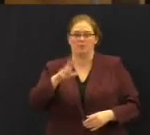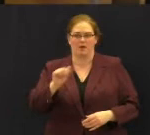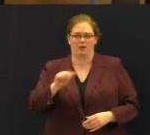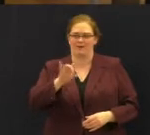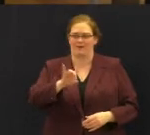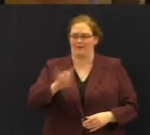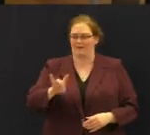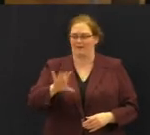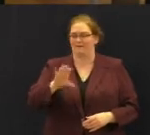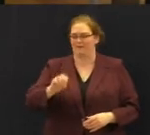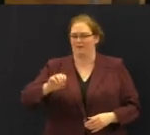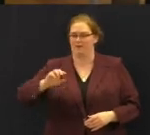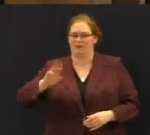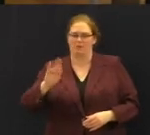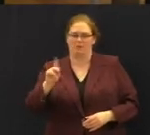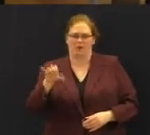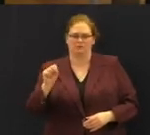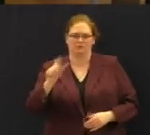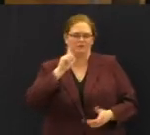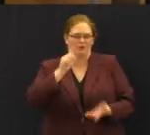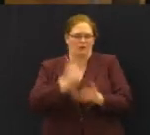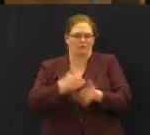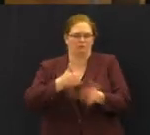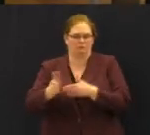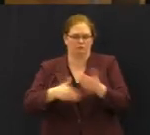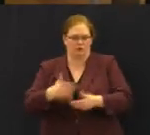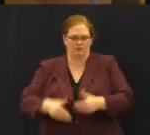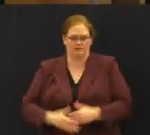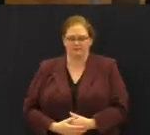888-50-BUCKS for any questions or for help through the process.